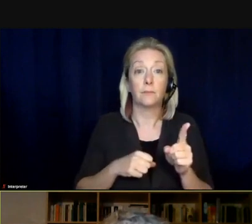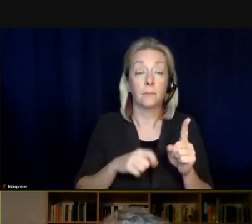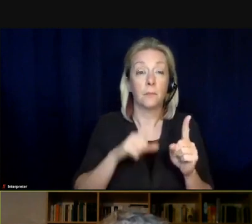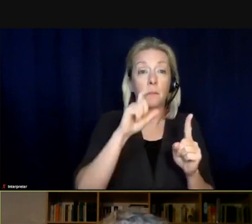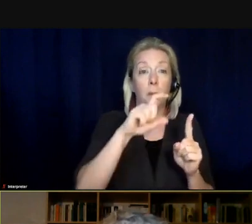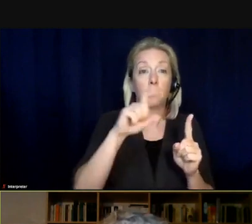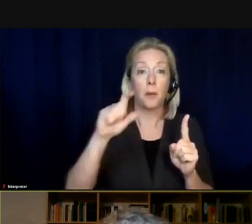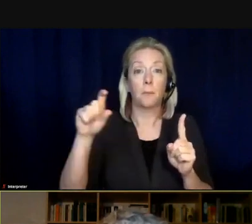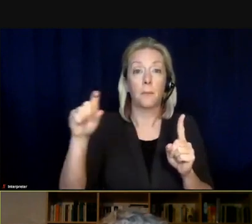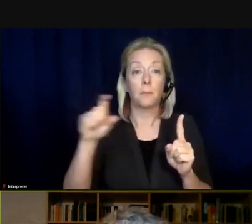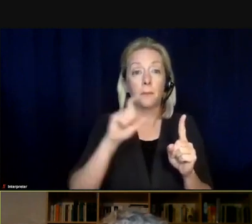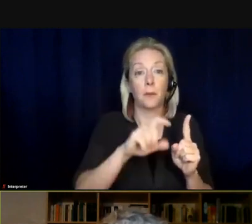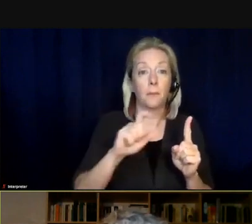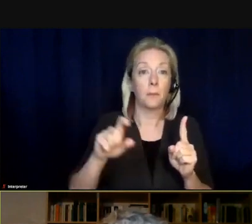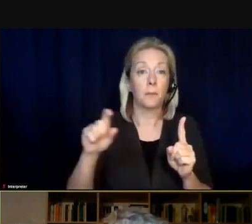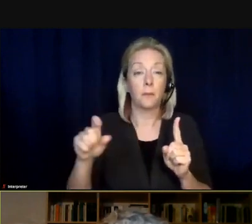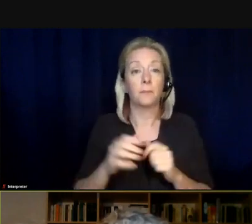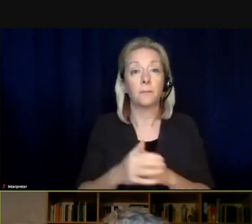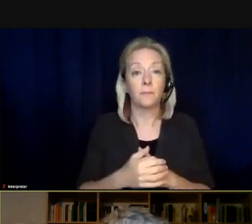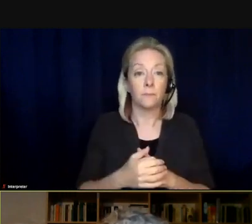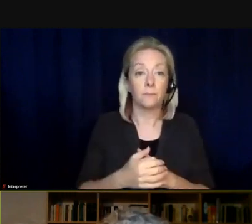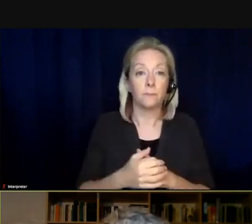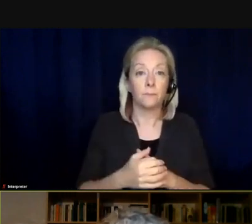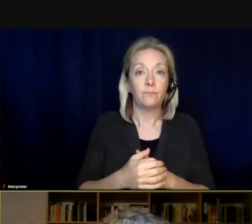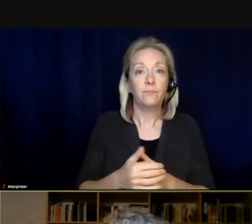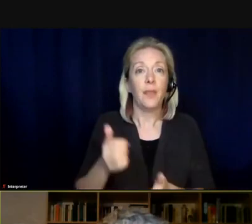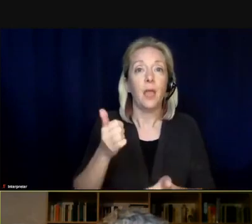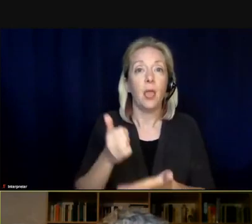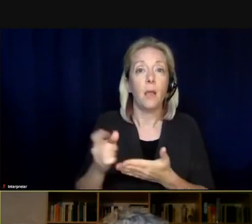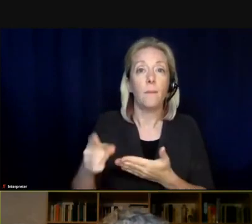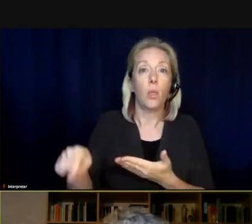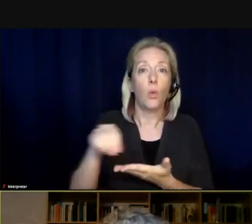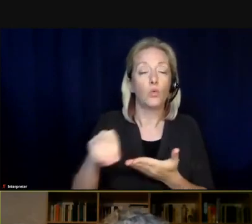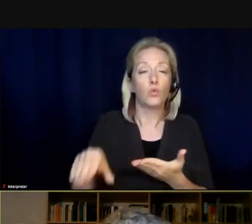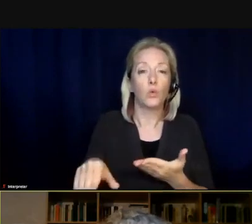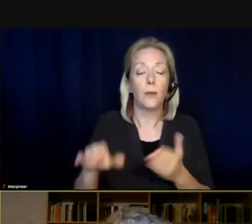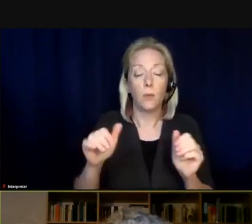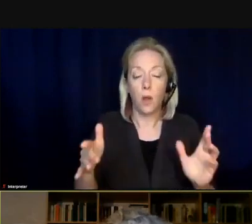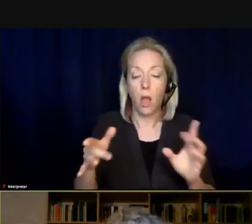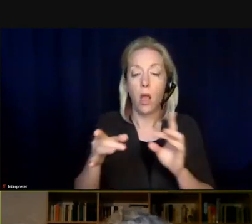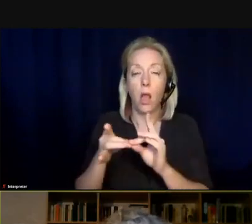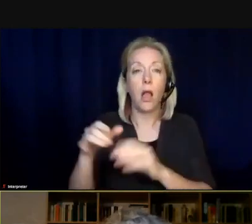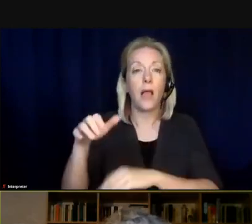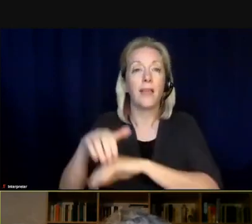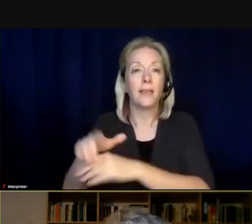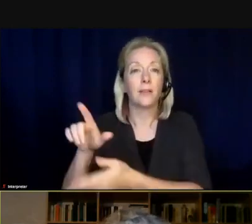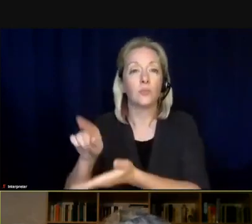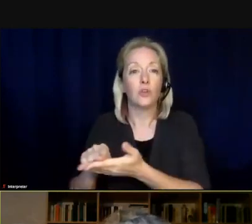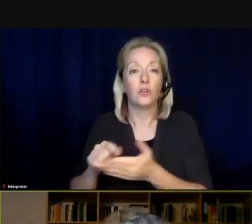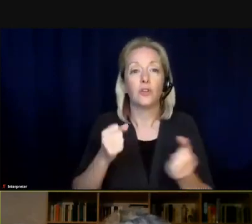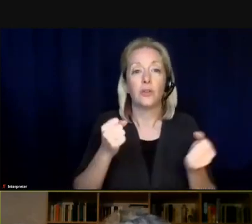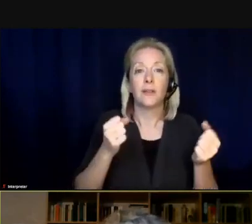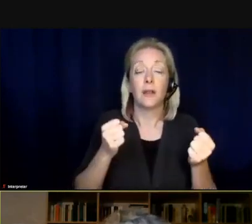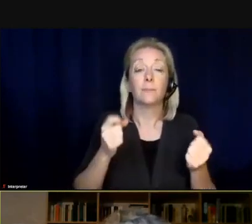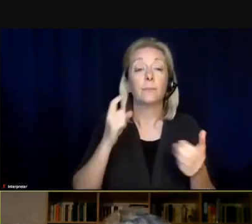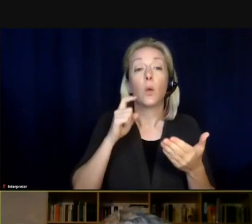we get the sign supports to help students read English words. Now, any word that's